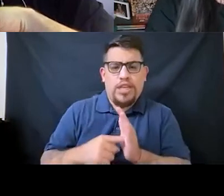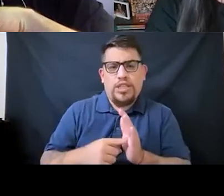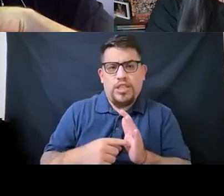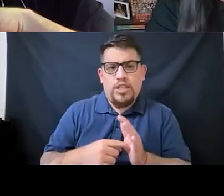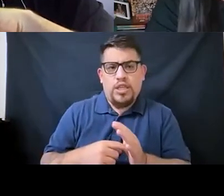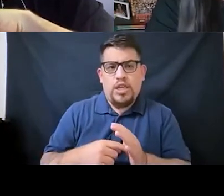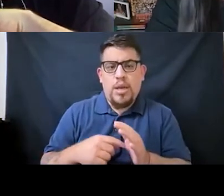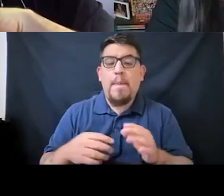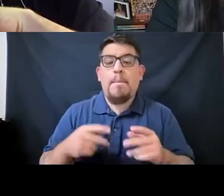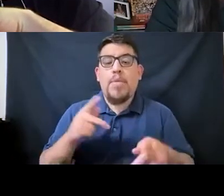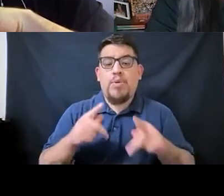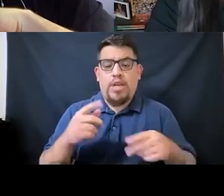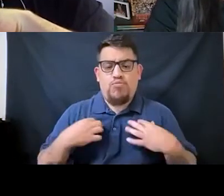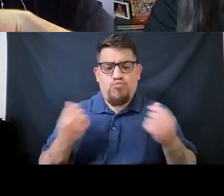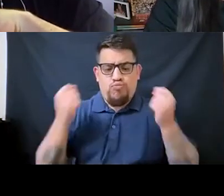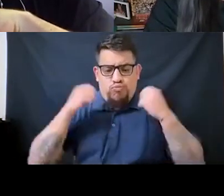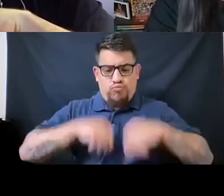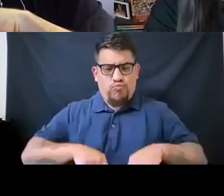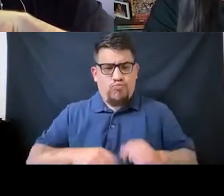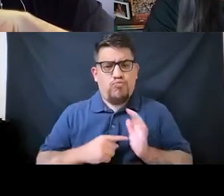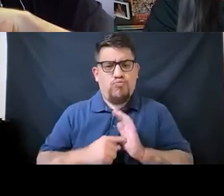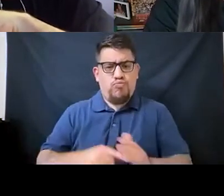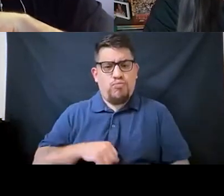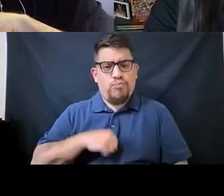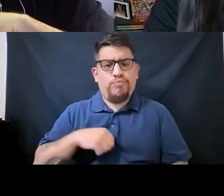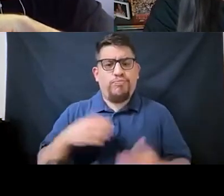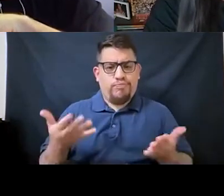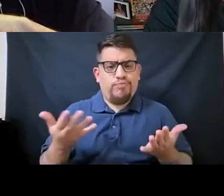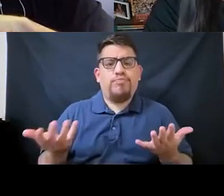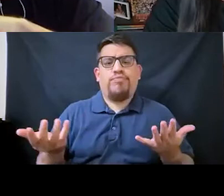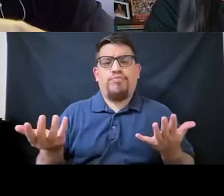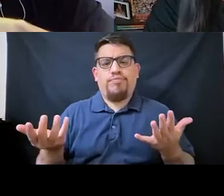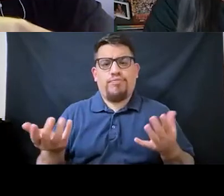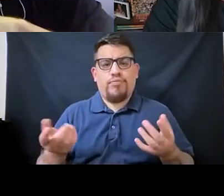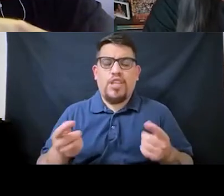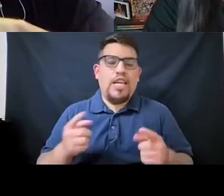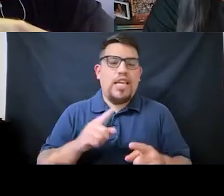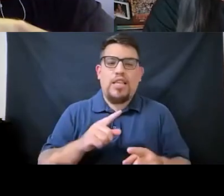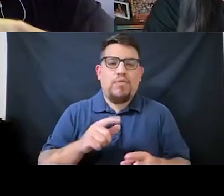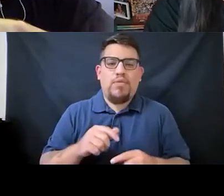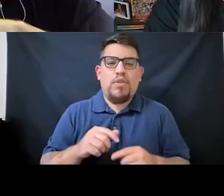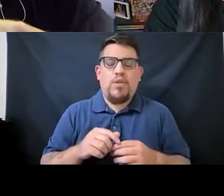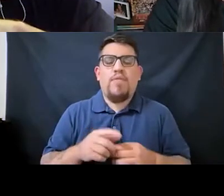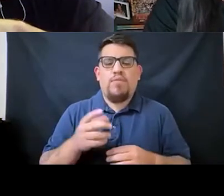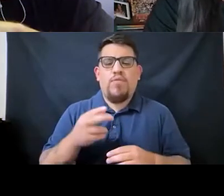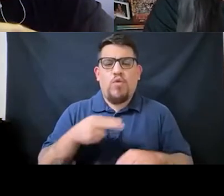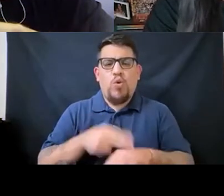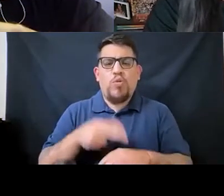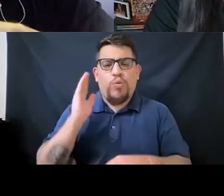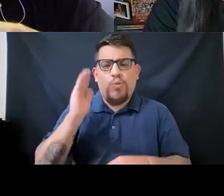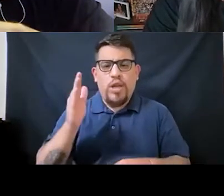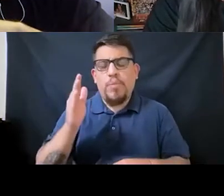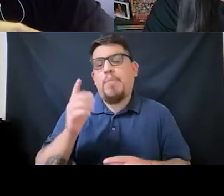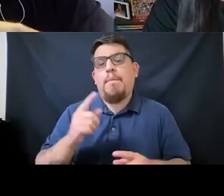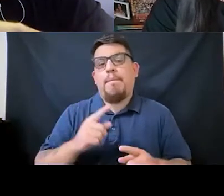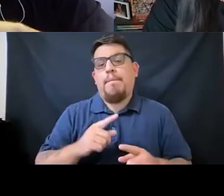can wear on their bodies and put on their lapel and things like that. So it's not out of the question that we would, you know, want to do that. And any